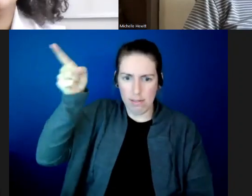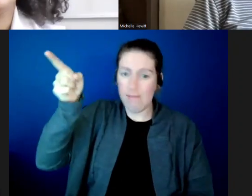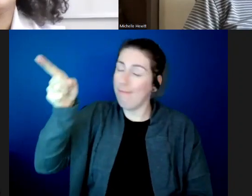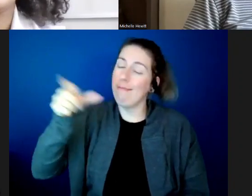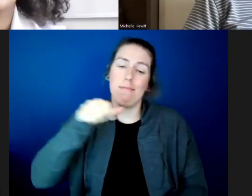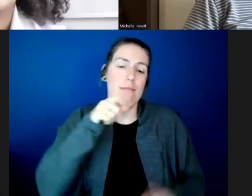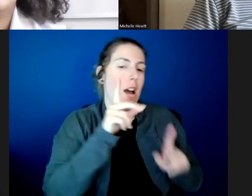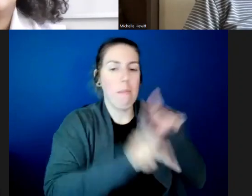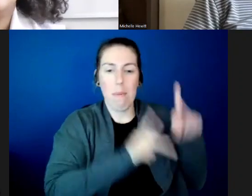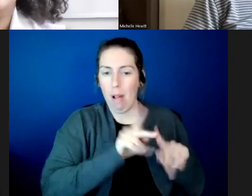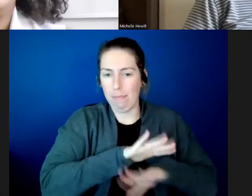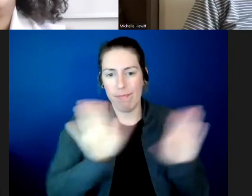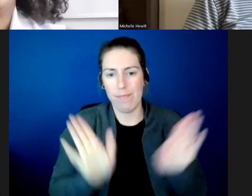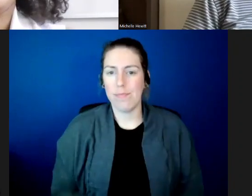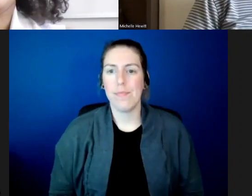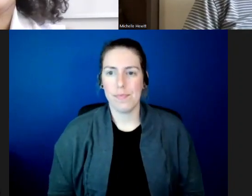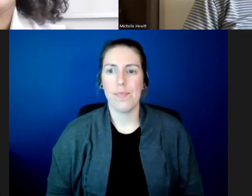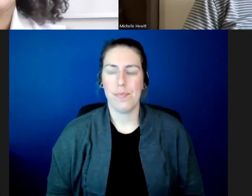on individuals.